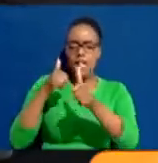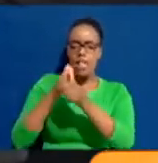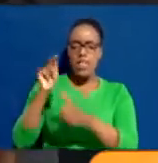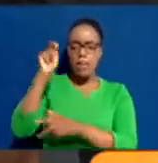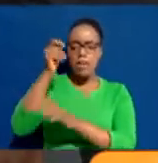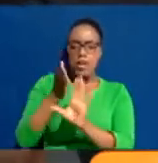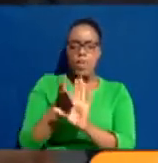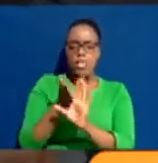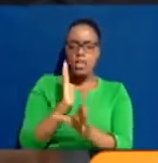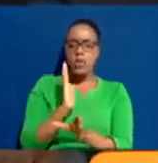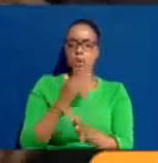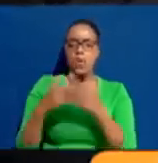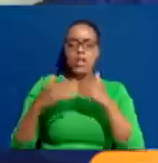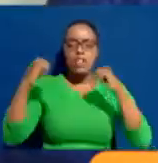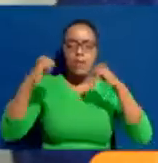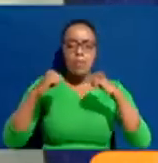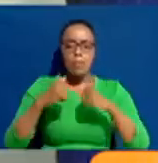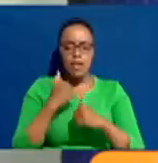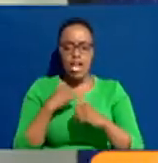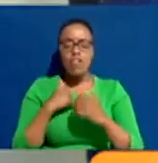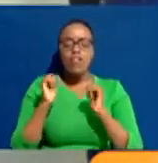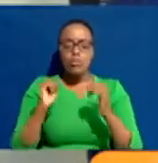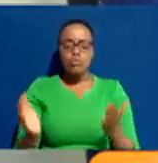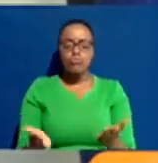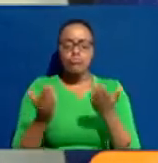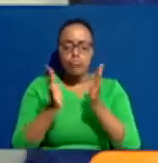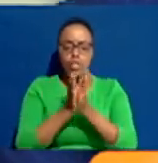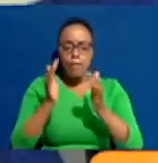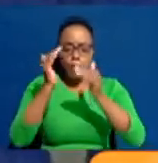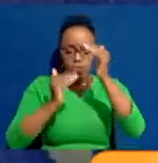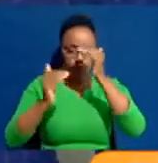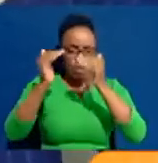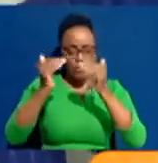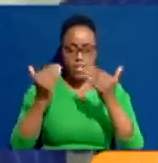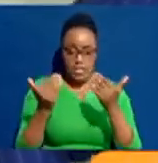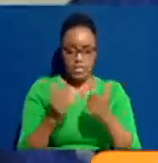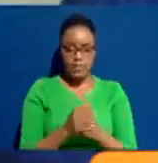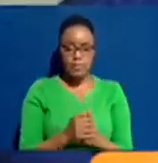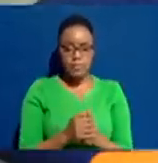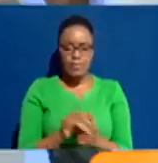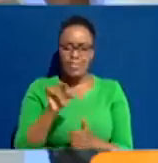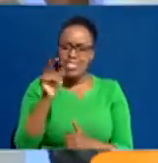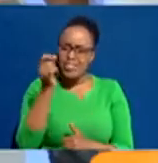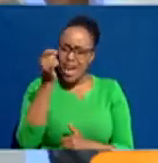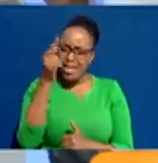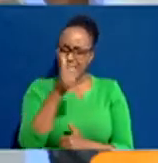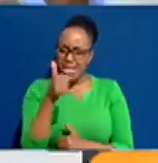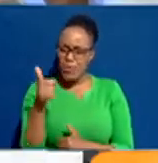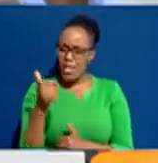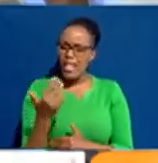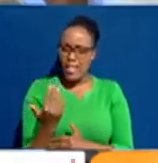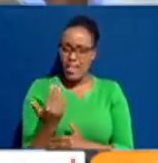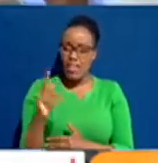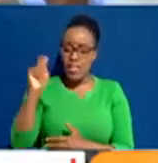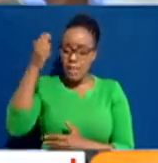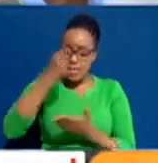to withdraw packs they had been promised would revive public institutions of higher learning. Does he understand that the